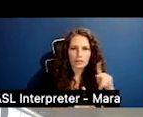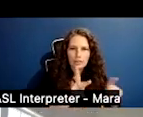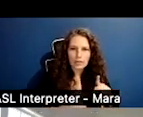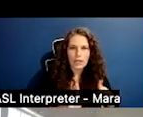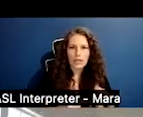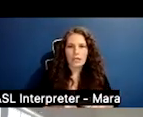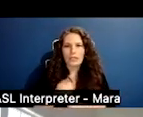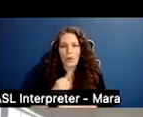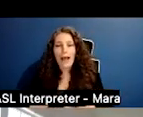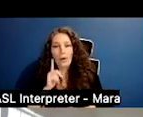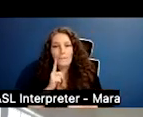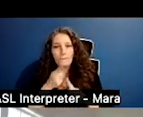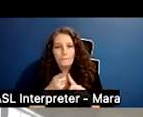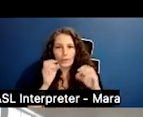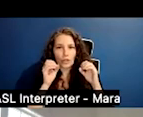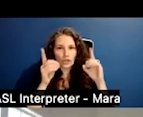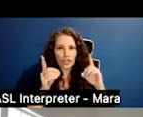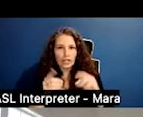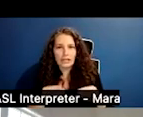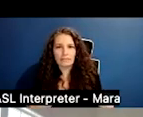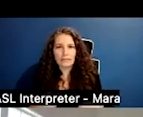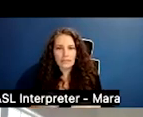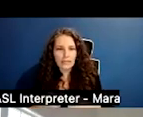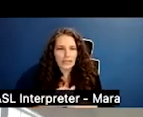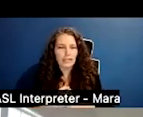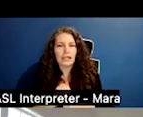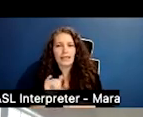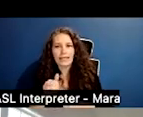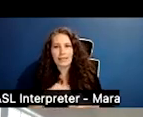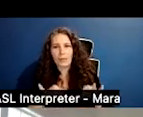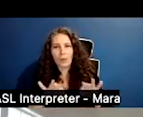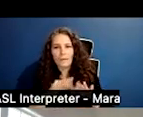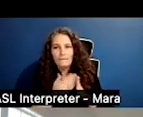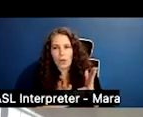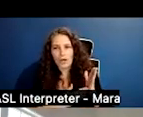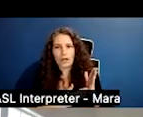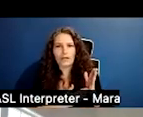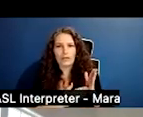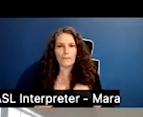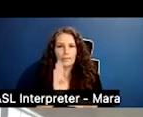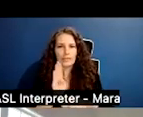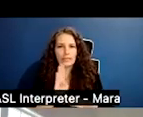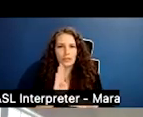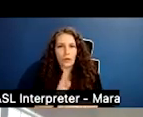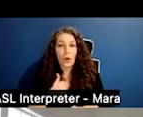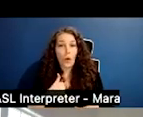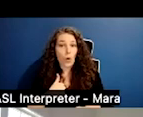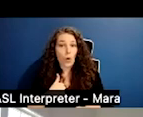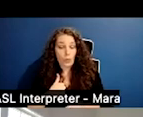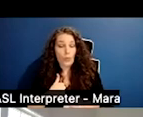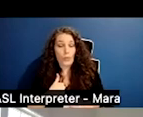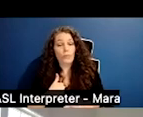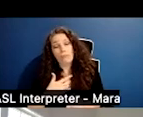Insurance being the core business, mitigation being an important part of our business, the mitigation program as that I manage, I'll tell you about at the end.